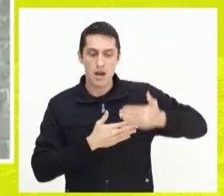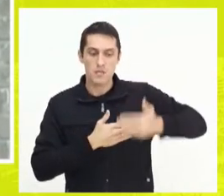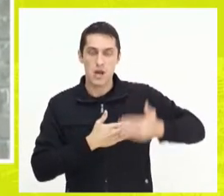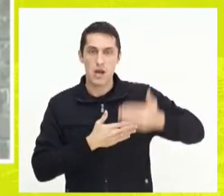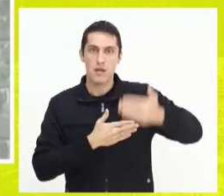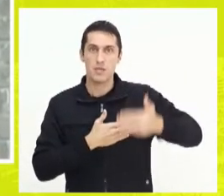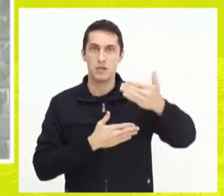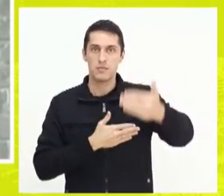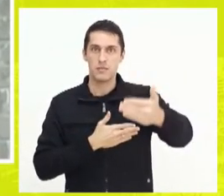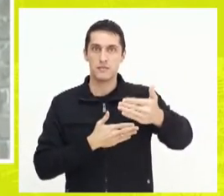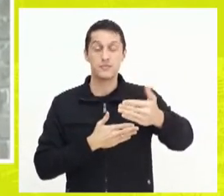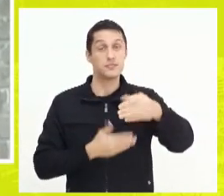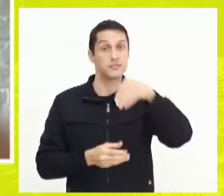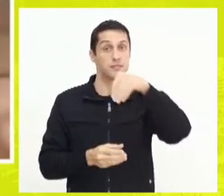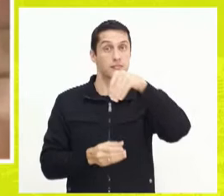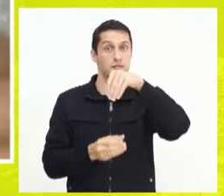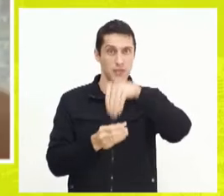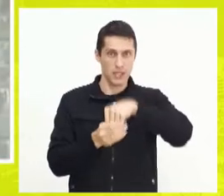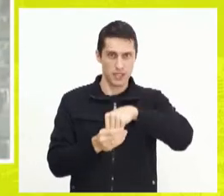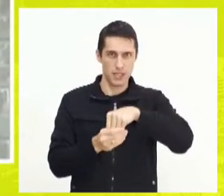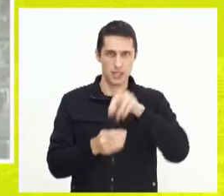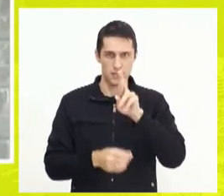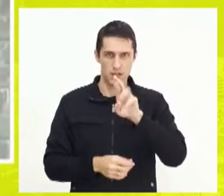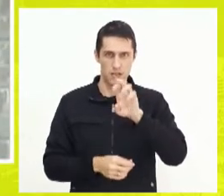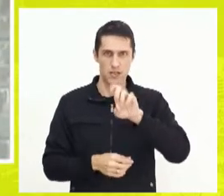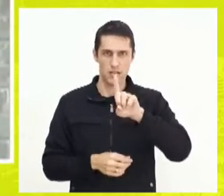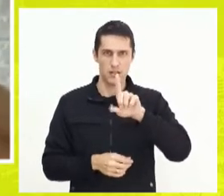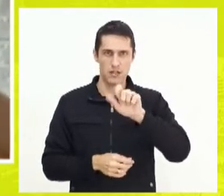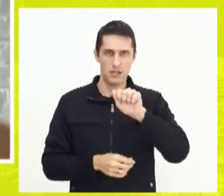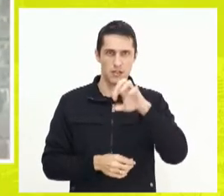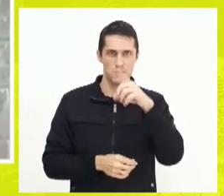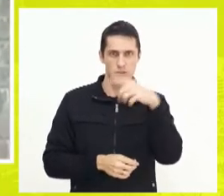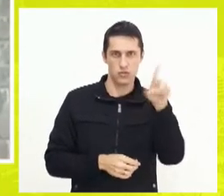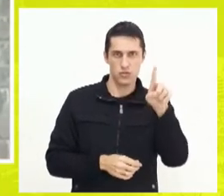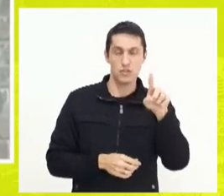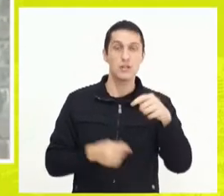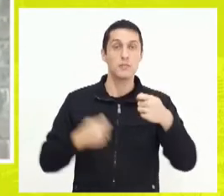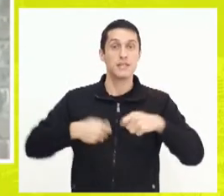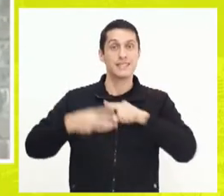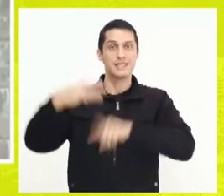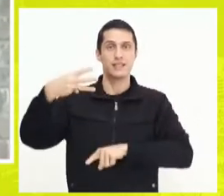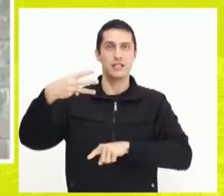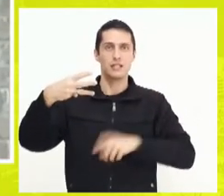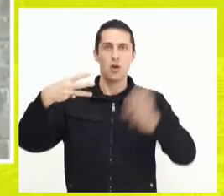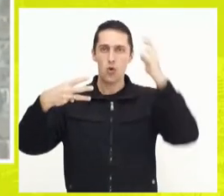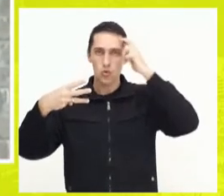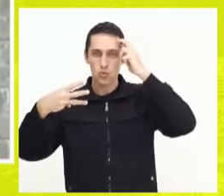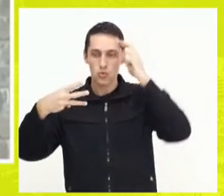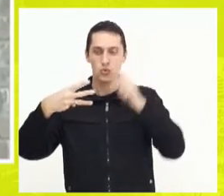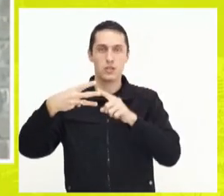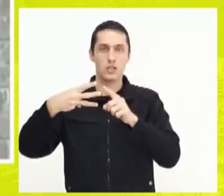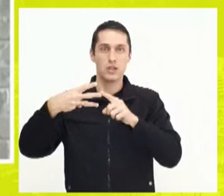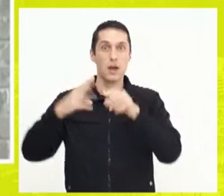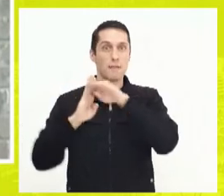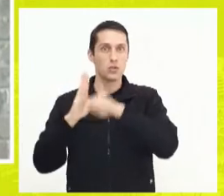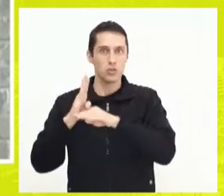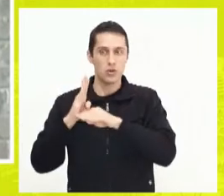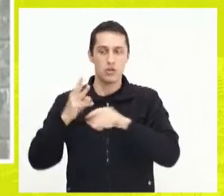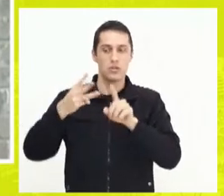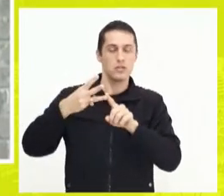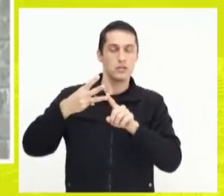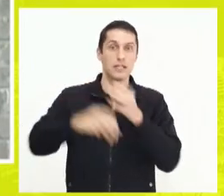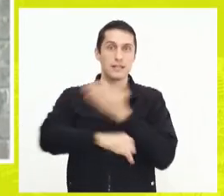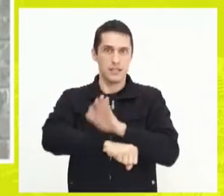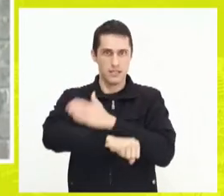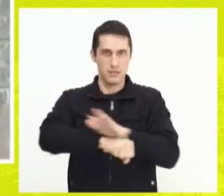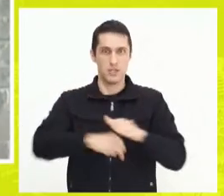within newsrooms we have to work three pillars culture protocols and training culture in